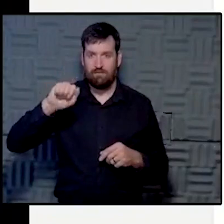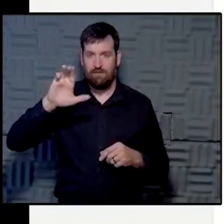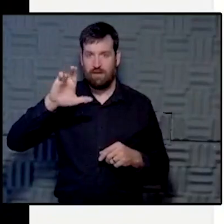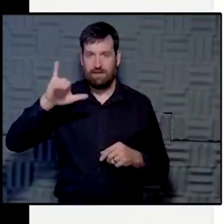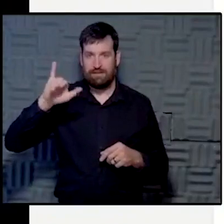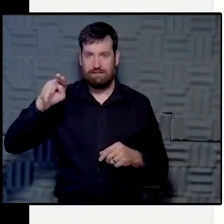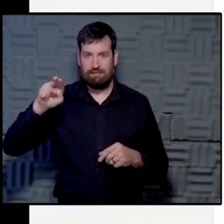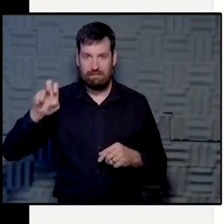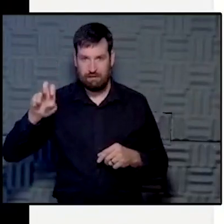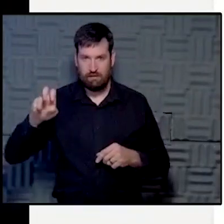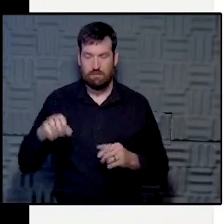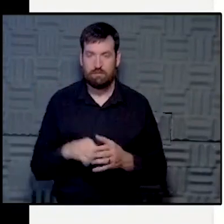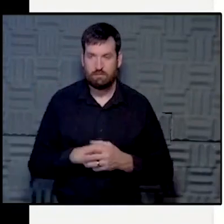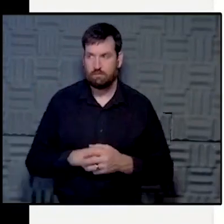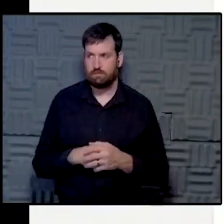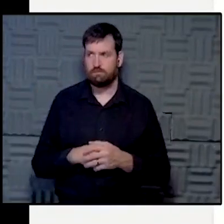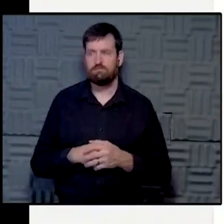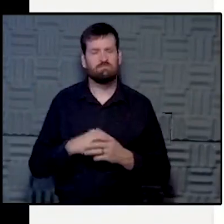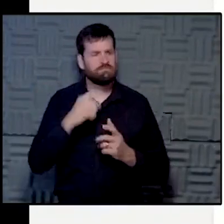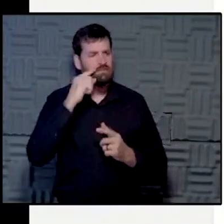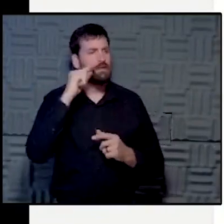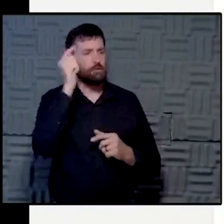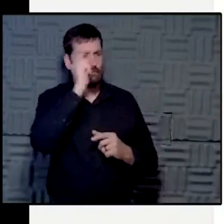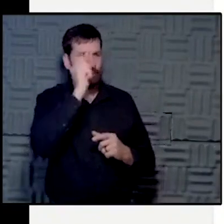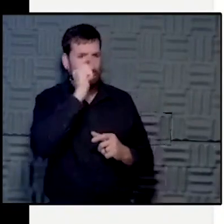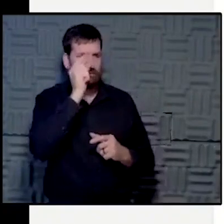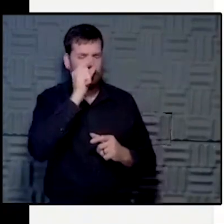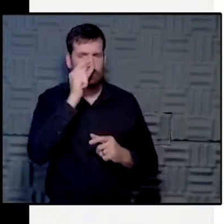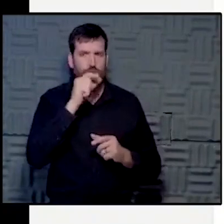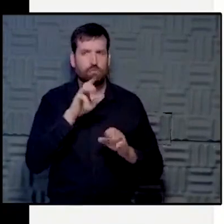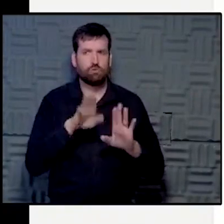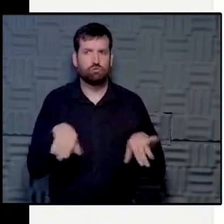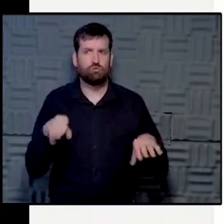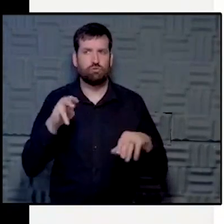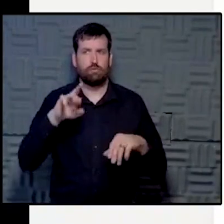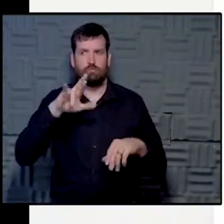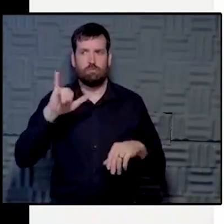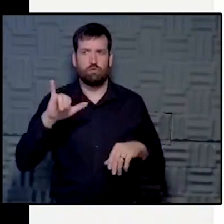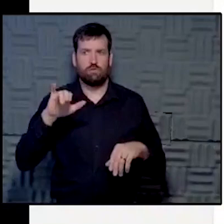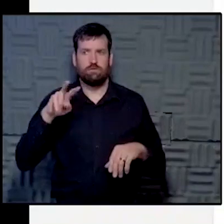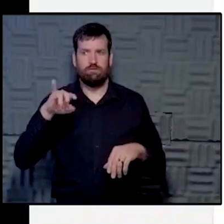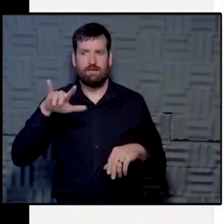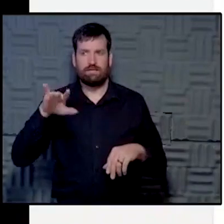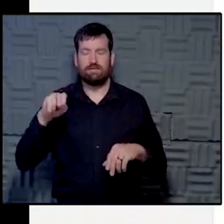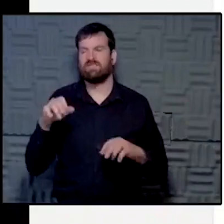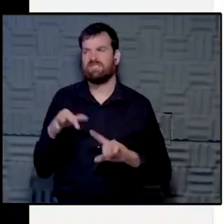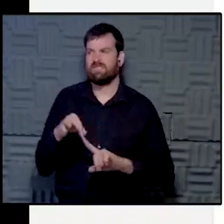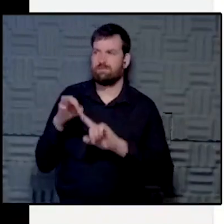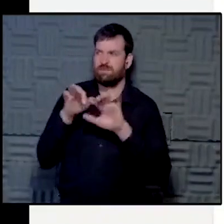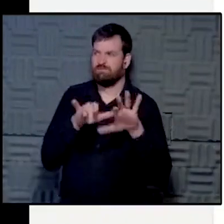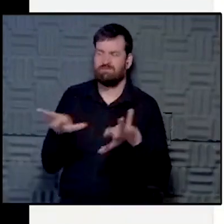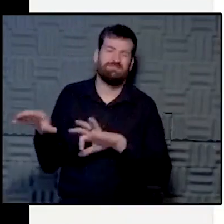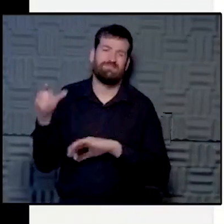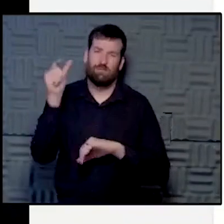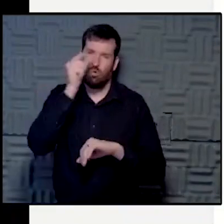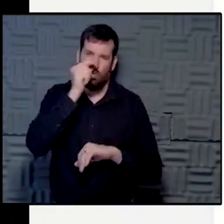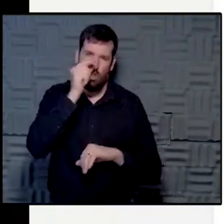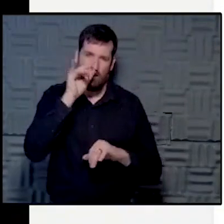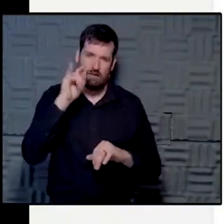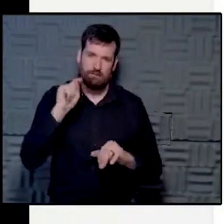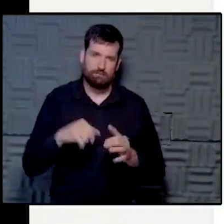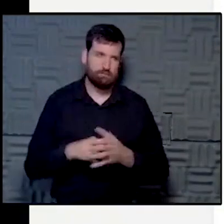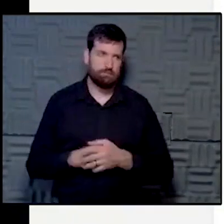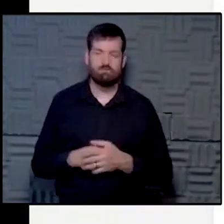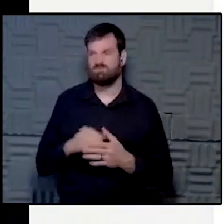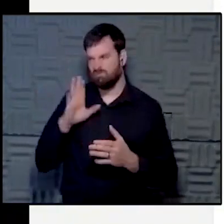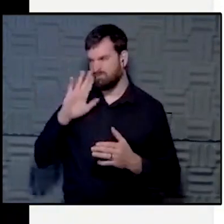childrensmercy.org/COVID-vaccine. Yeah. So we will try to get I bet if you Google Children's Mercy COVID vaccine, you're going to get there. So without all the special characters, just do the Google search. And in the meantime, you'll be